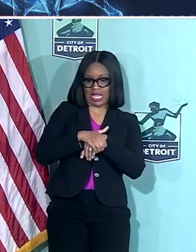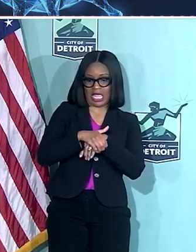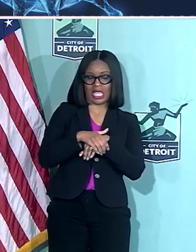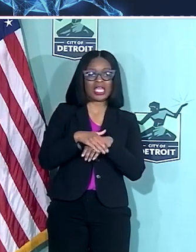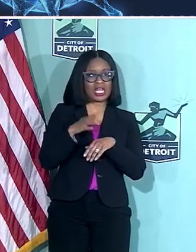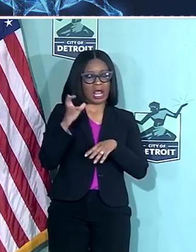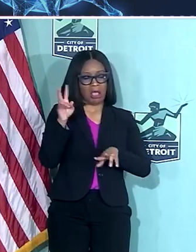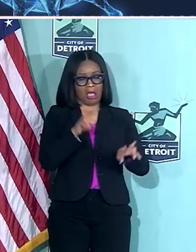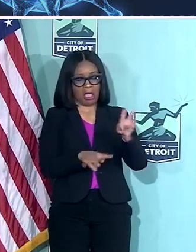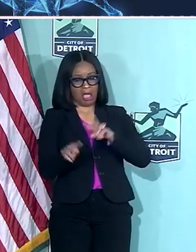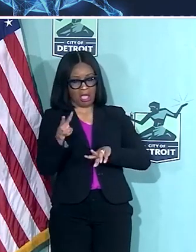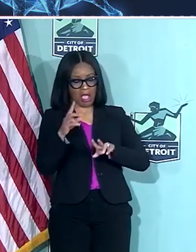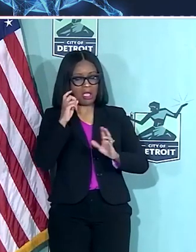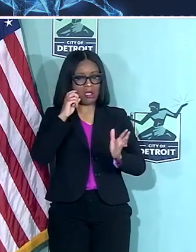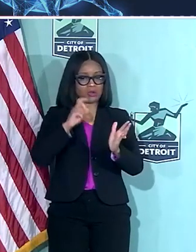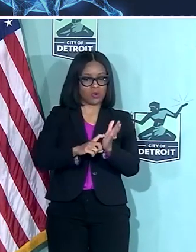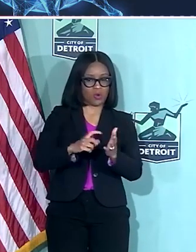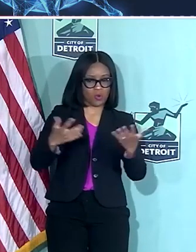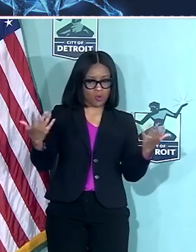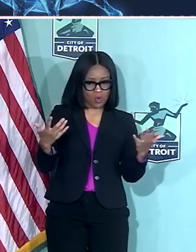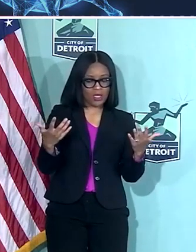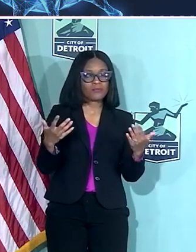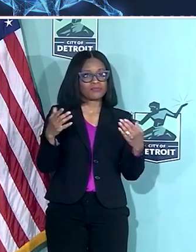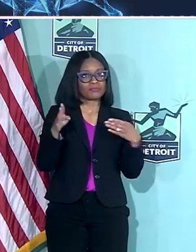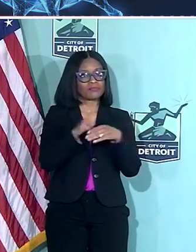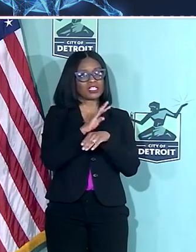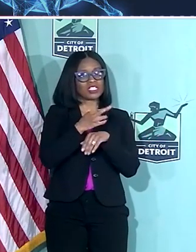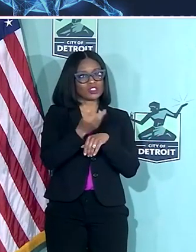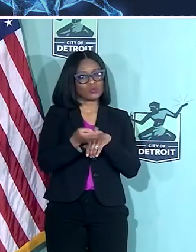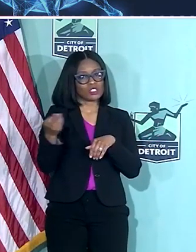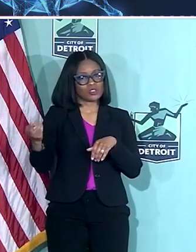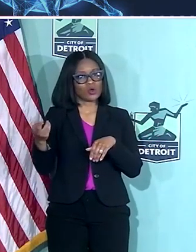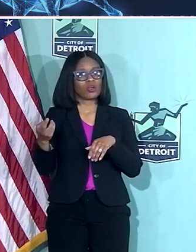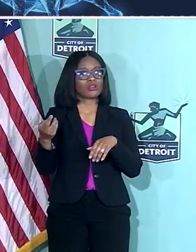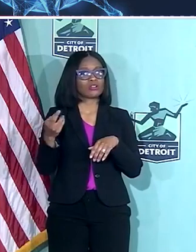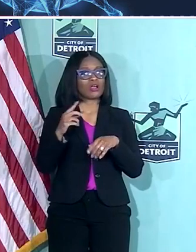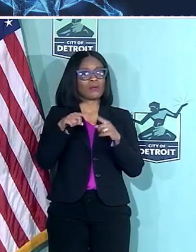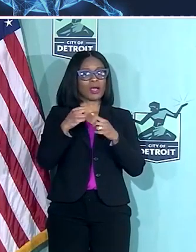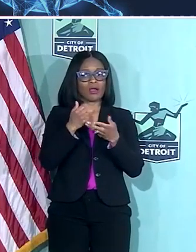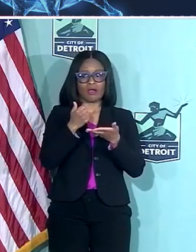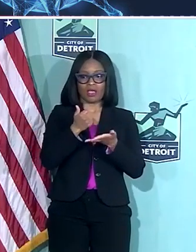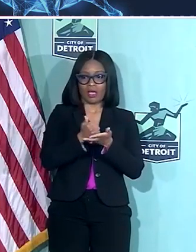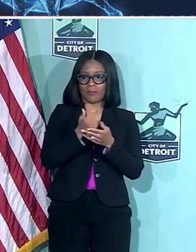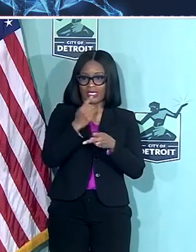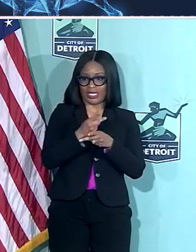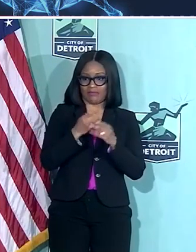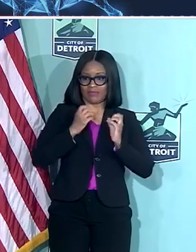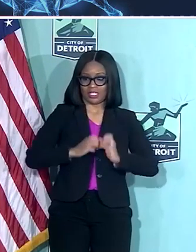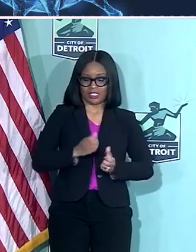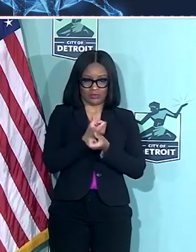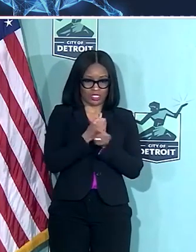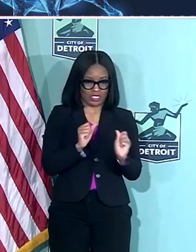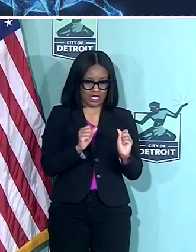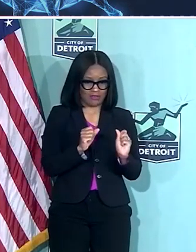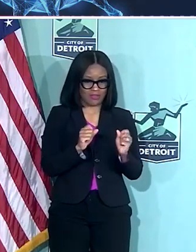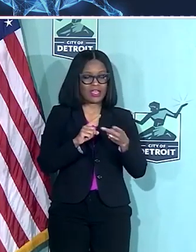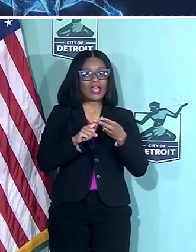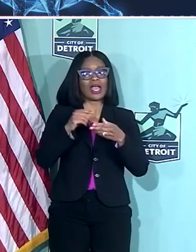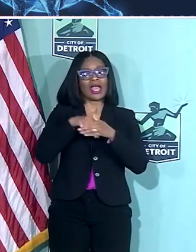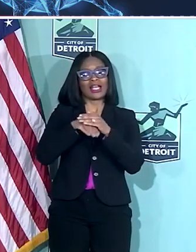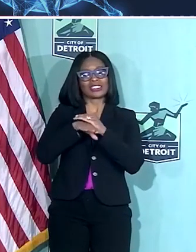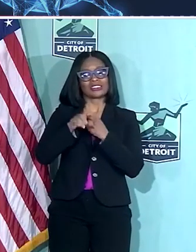what stuck out the most to me was the business resources in regards to helping keeping customers safe, right? Access to